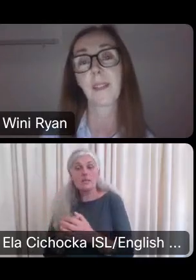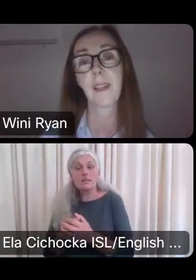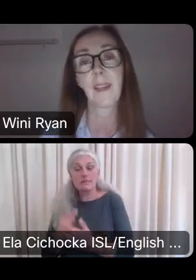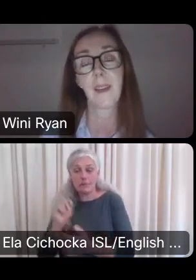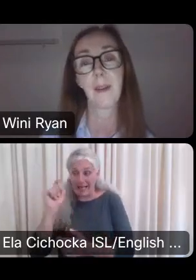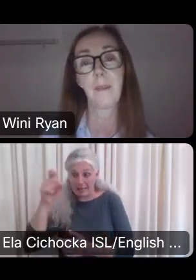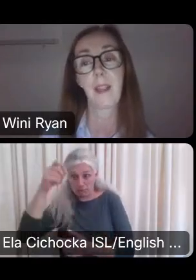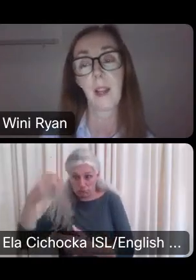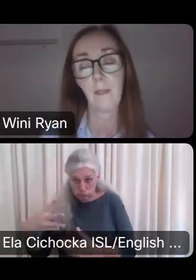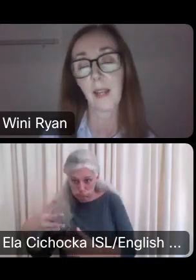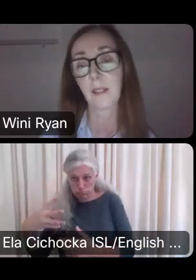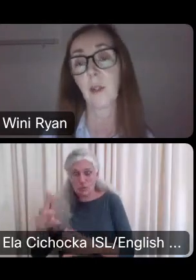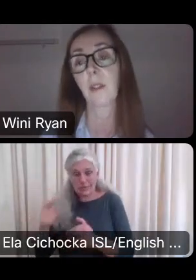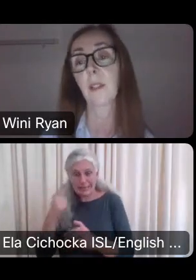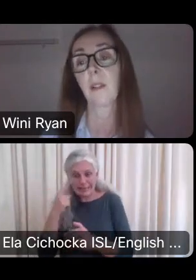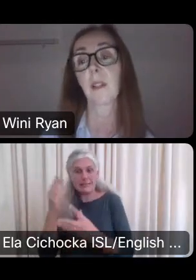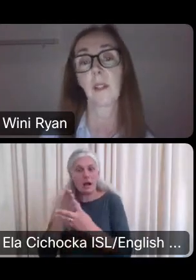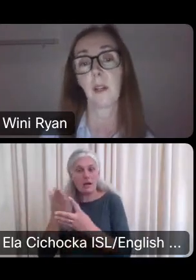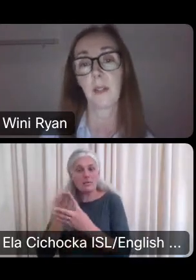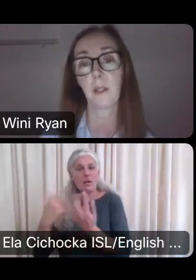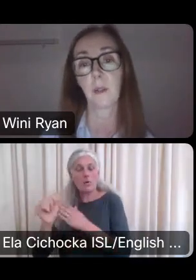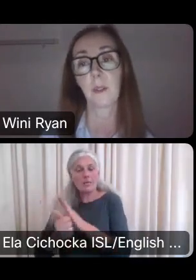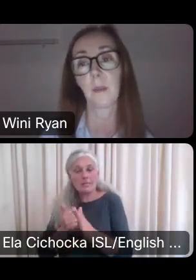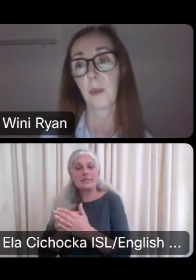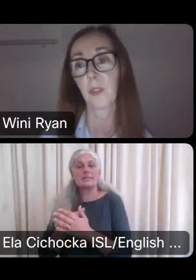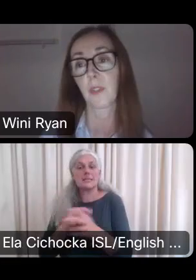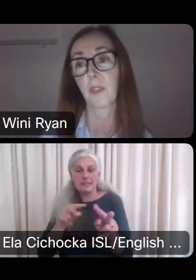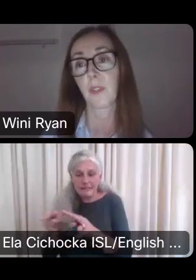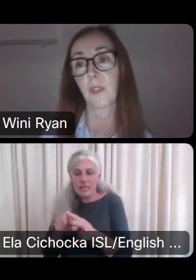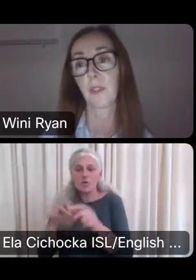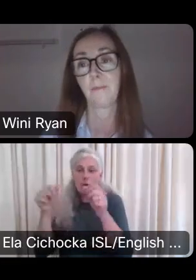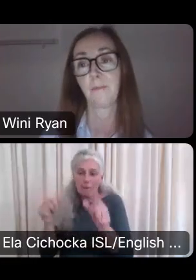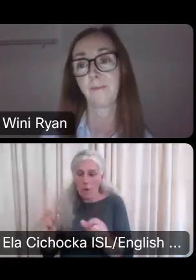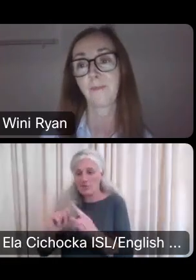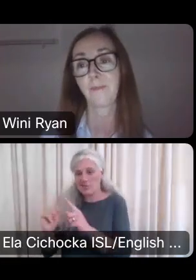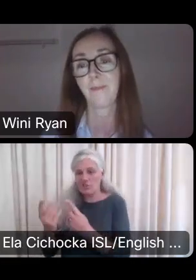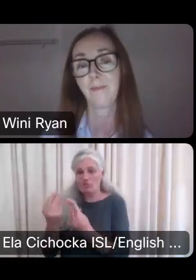you will see, you'll have access to our skills cards, our videos, the posters, and so on.